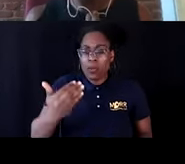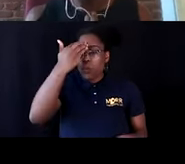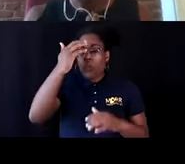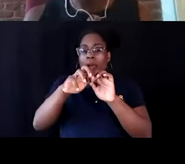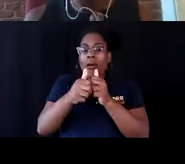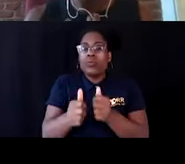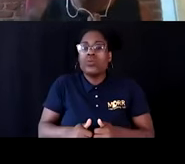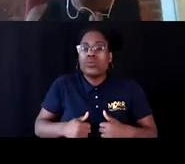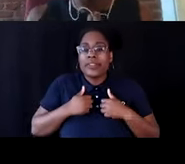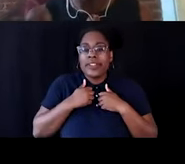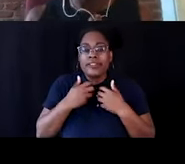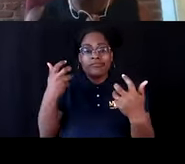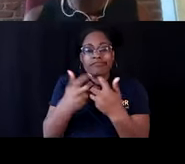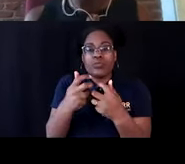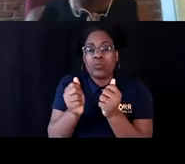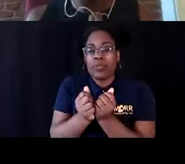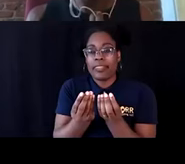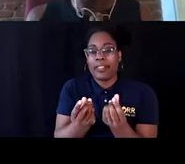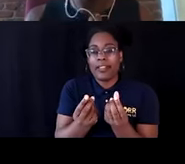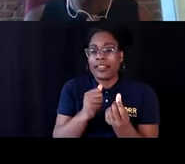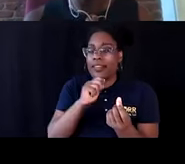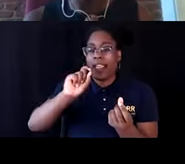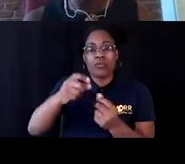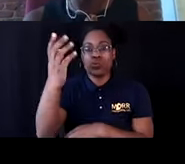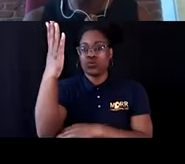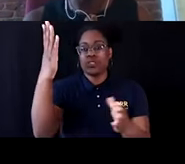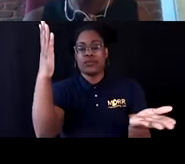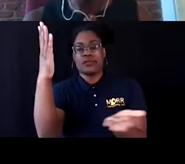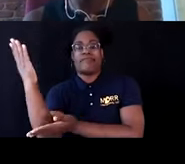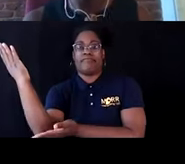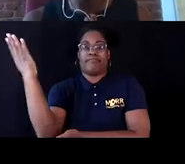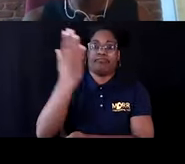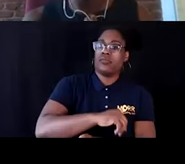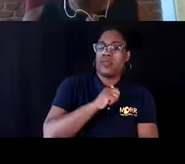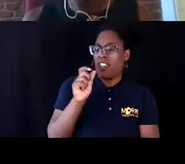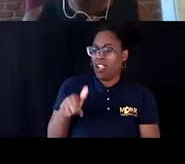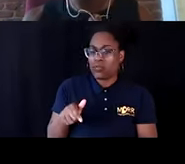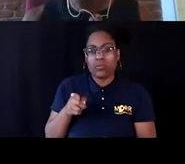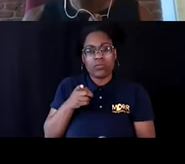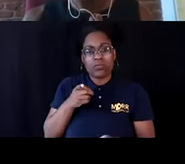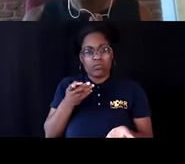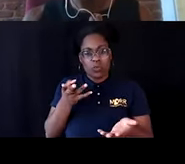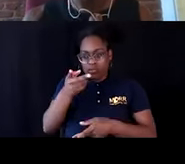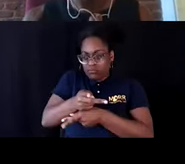grew well and would continue to help it grow there. And so that is one of the reasons why the forests looked the way they